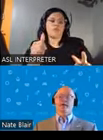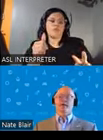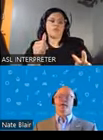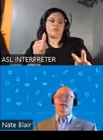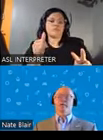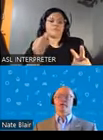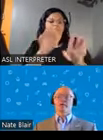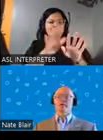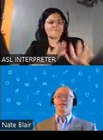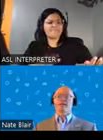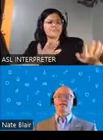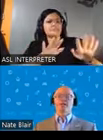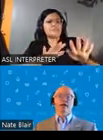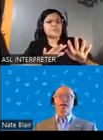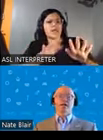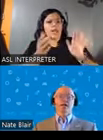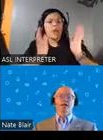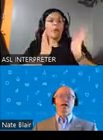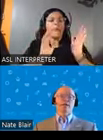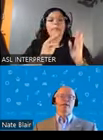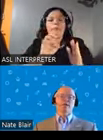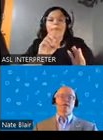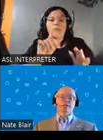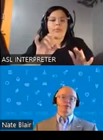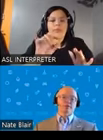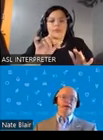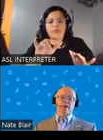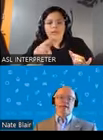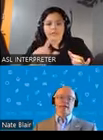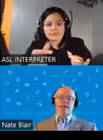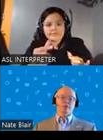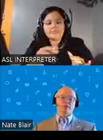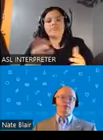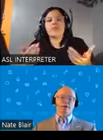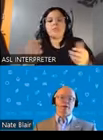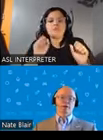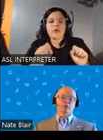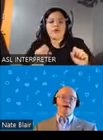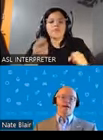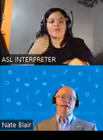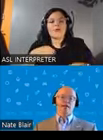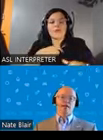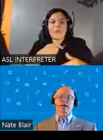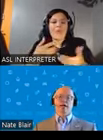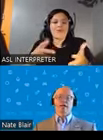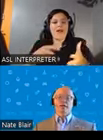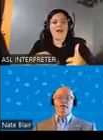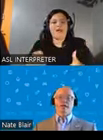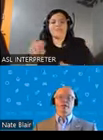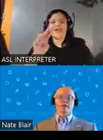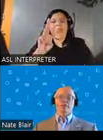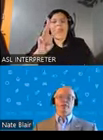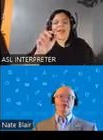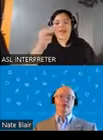scenario modeling efforts that have been done. As you can see here, we've highlighted three, one in Hawaii,